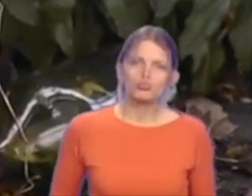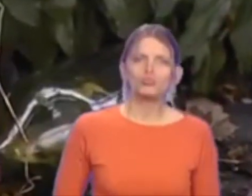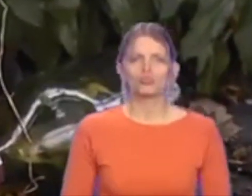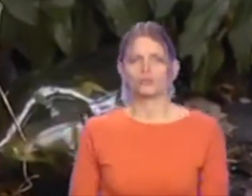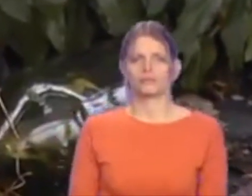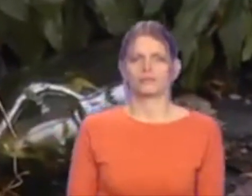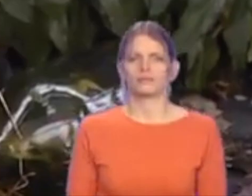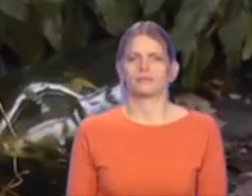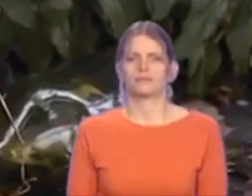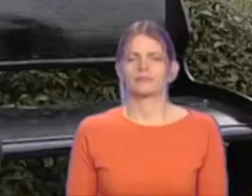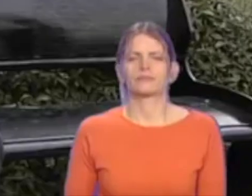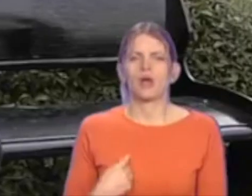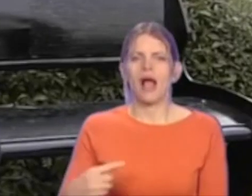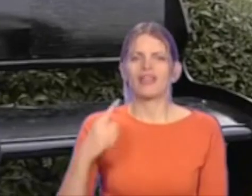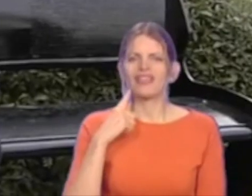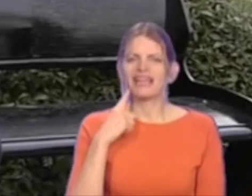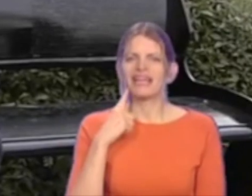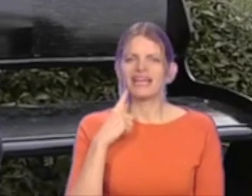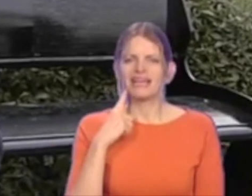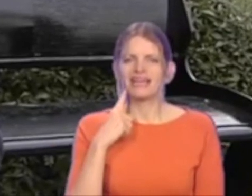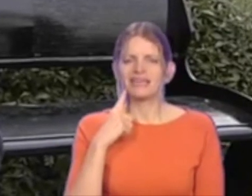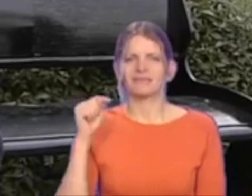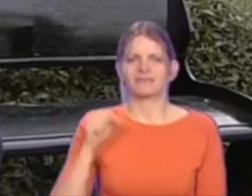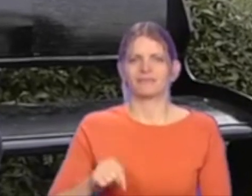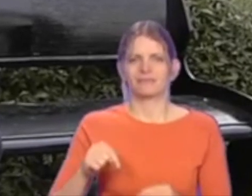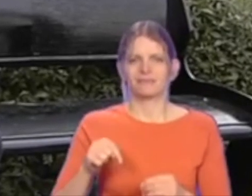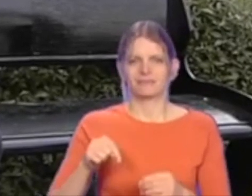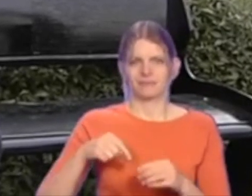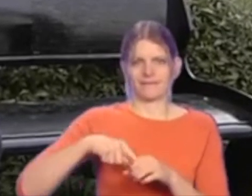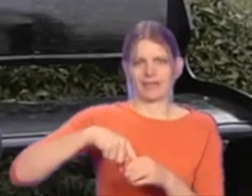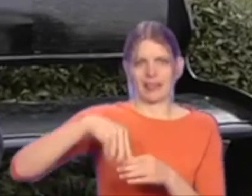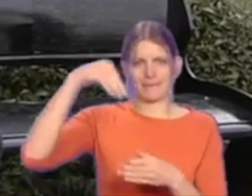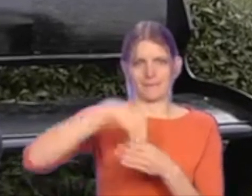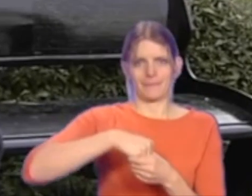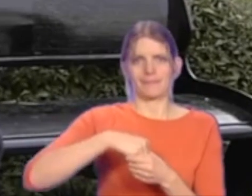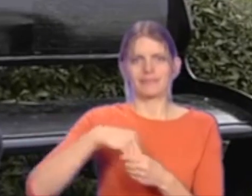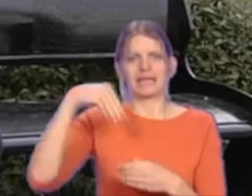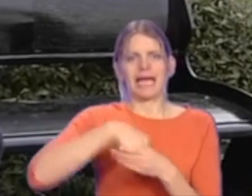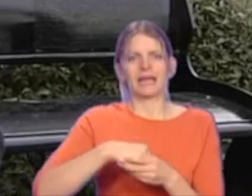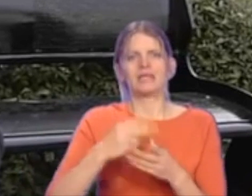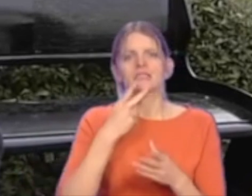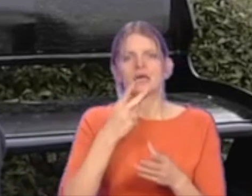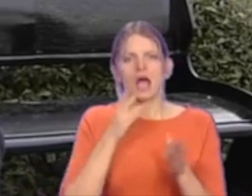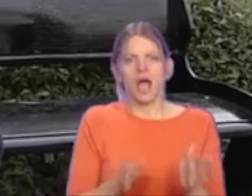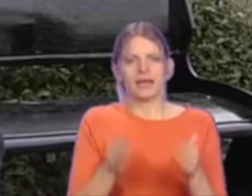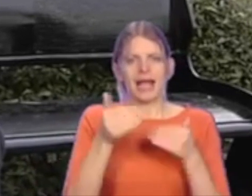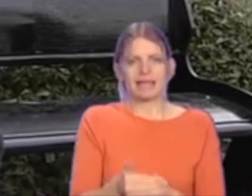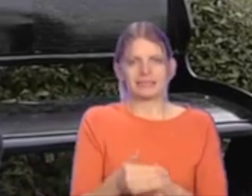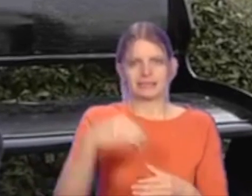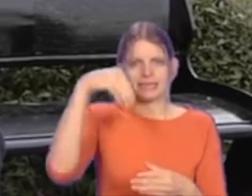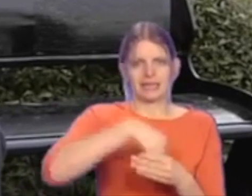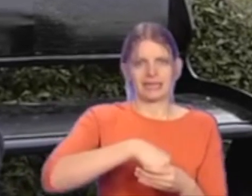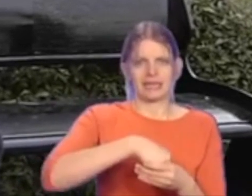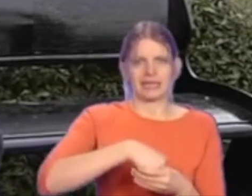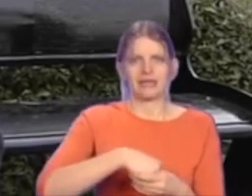Okay, so I think I've identified the film. I think it's in the cigar case to the left of me behind the bench. As David pointed